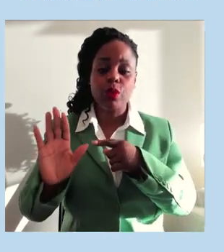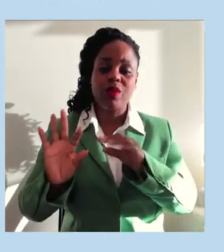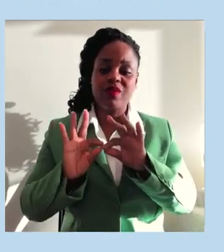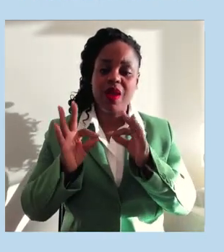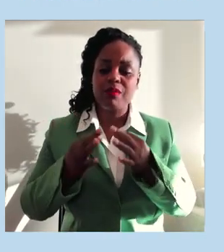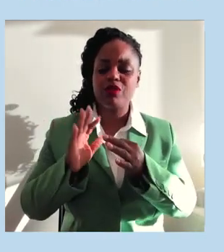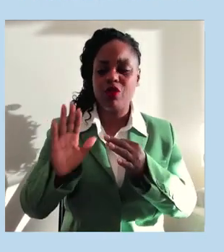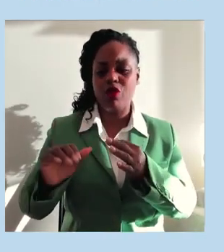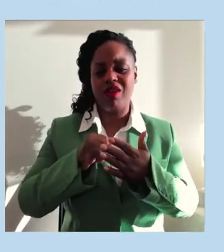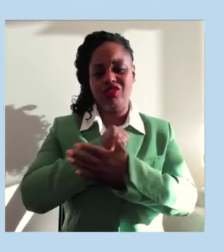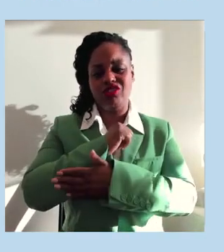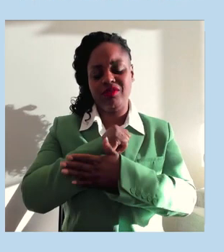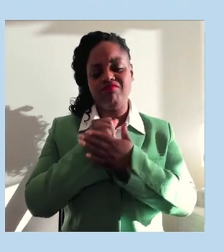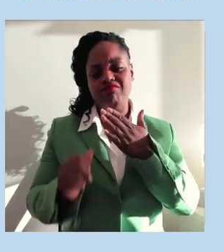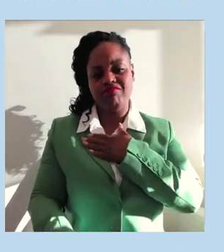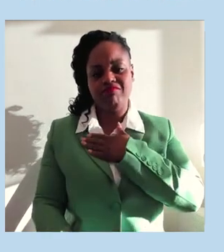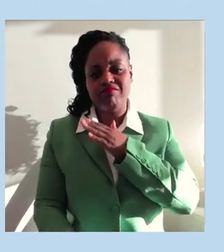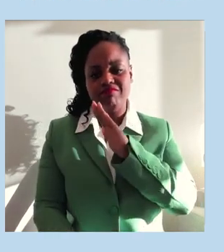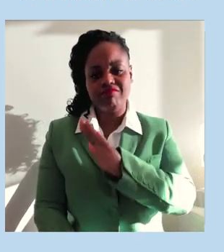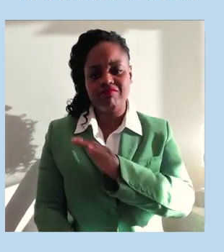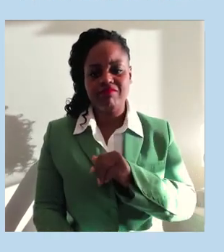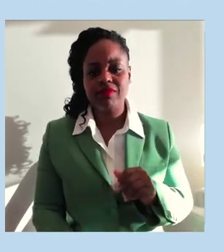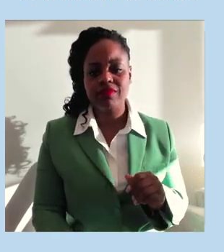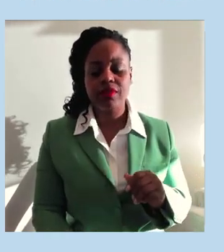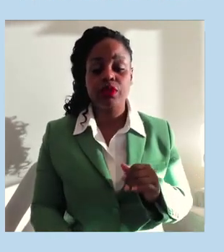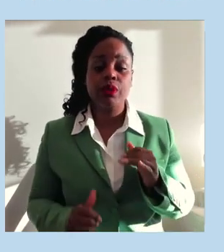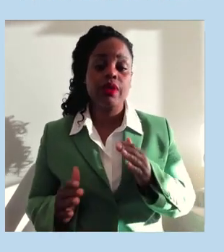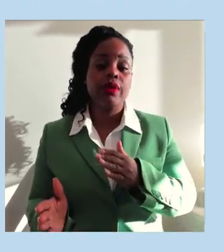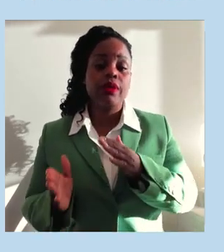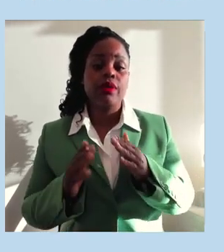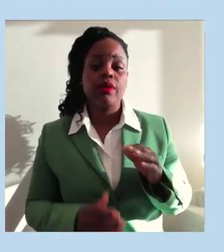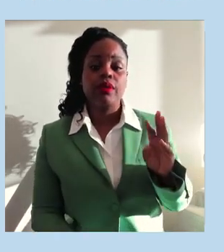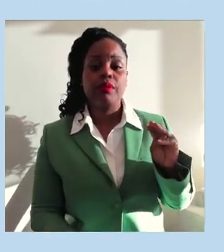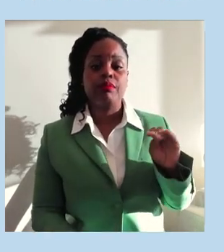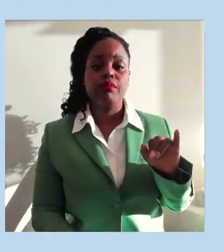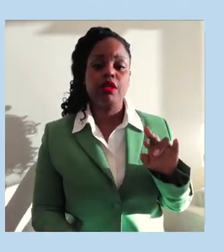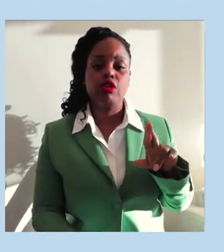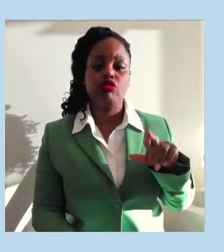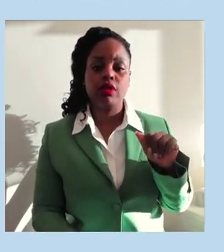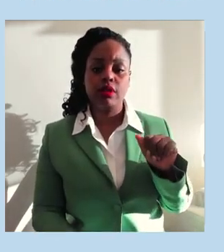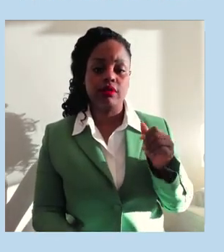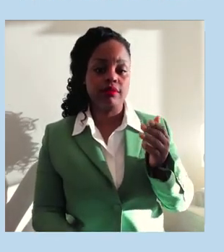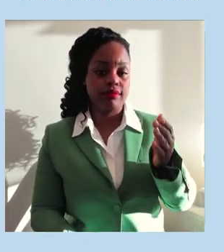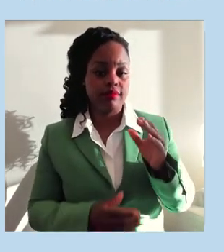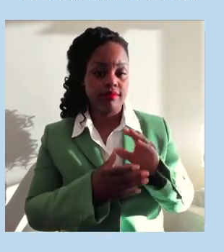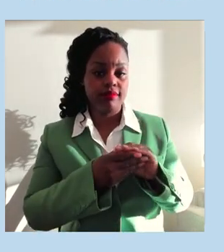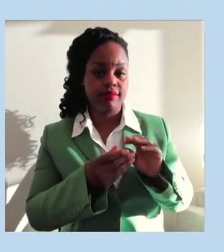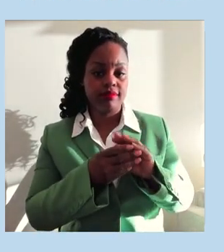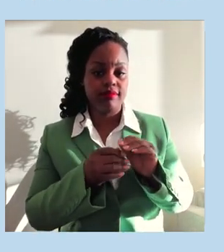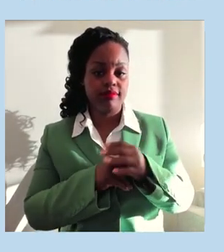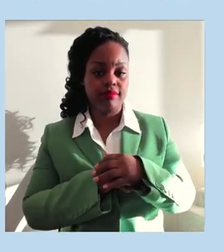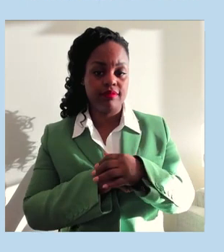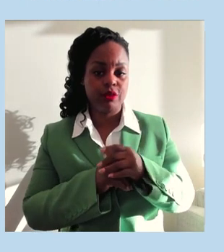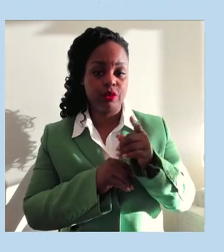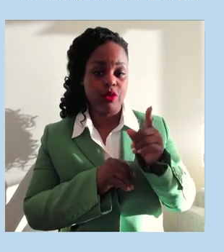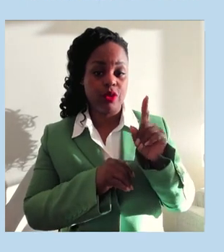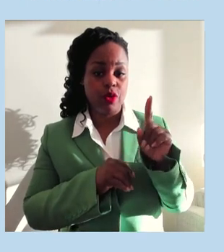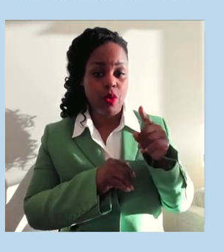Mira, I'm going to turn to you next. I hear that you're the only woman engineering student at your